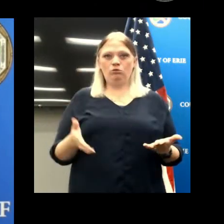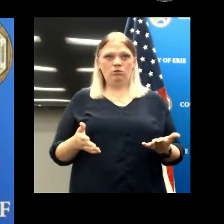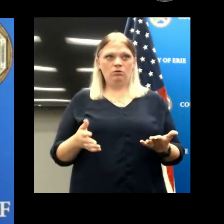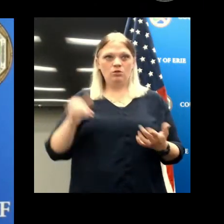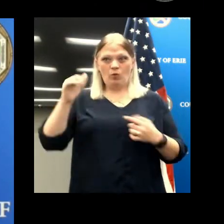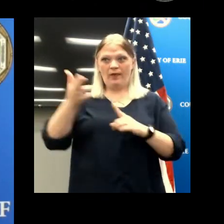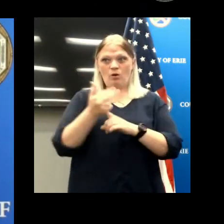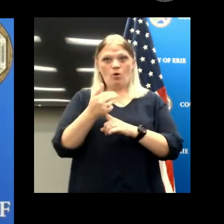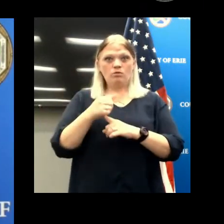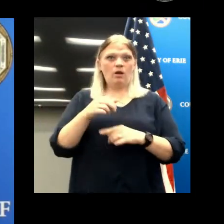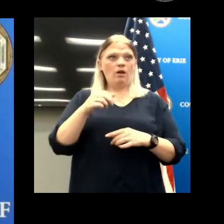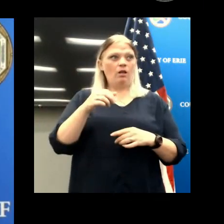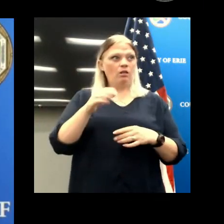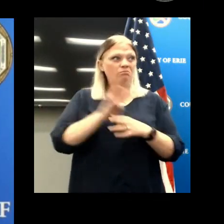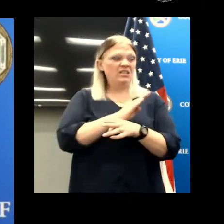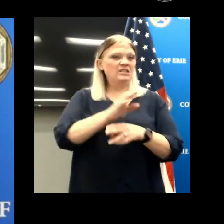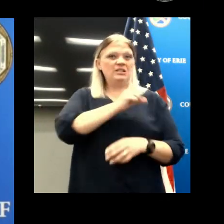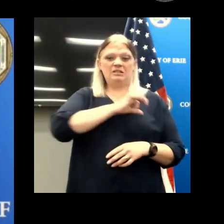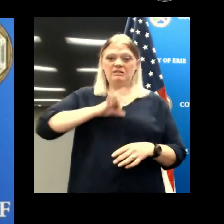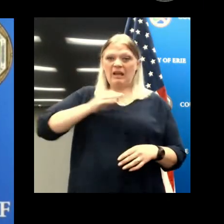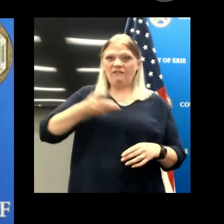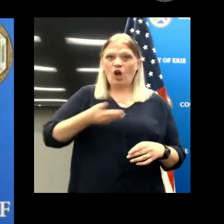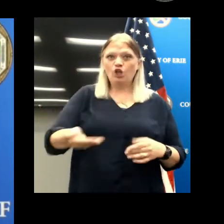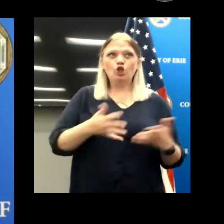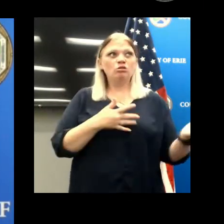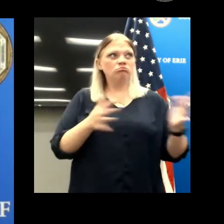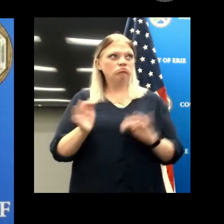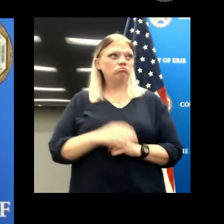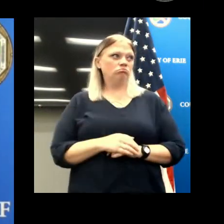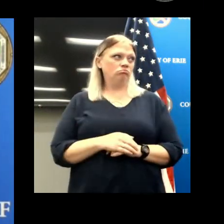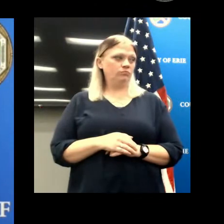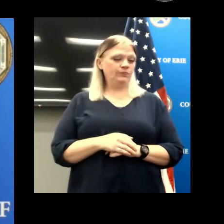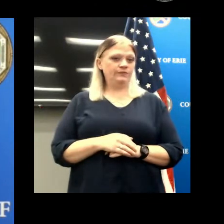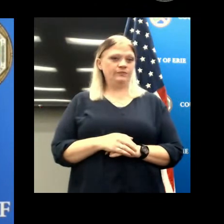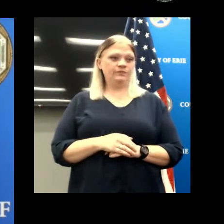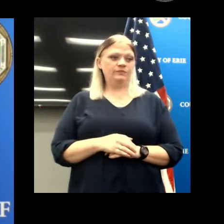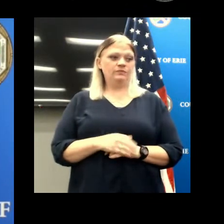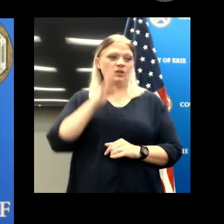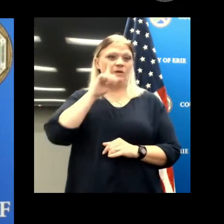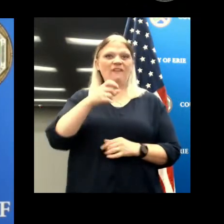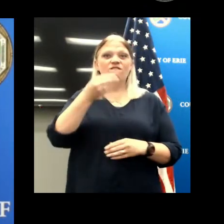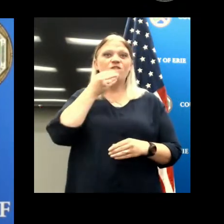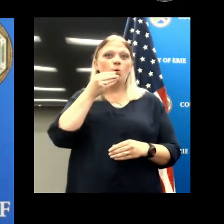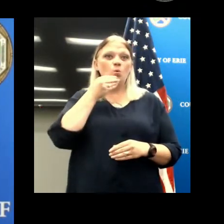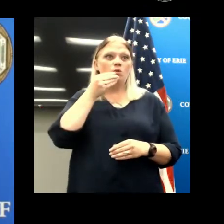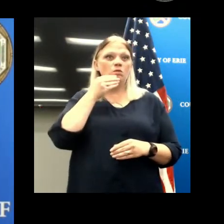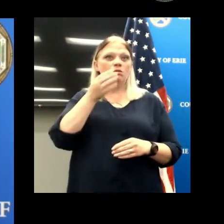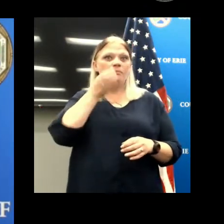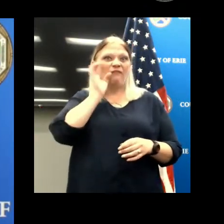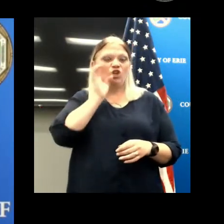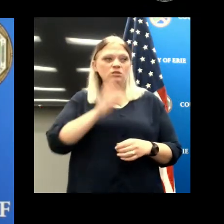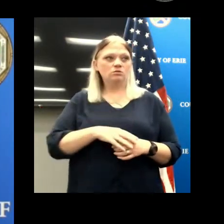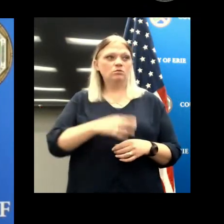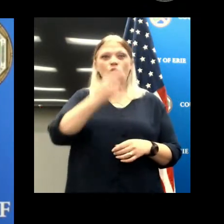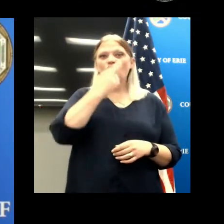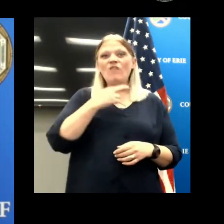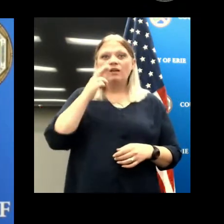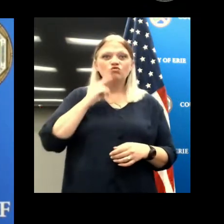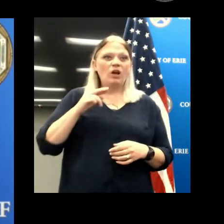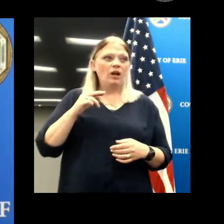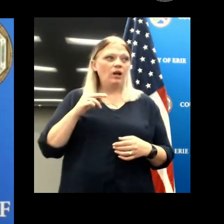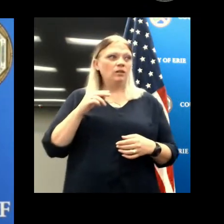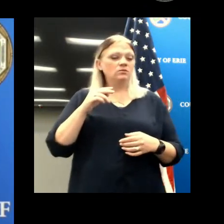gotten business, the staff would have been hired. They would have needed food and beverage. So restaurants would have